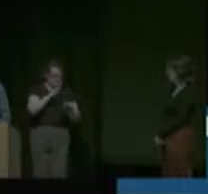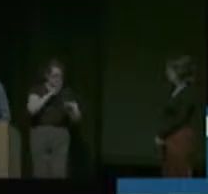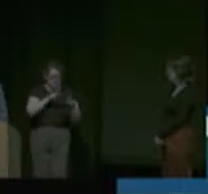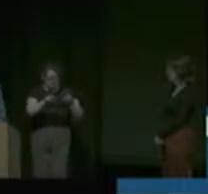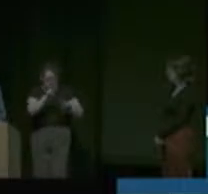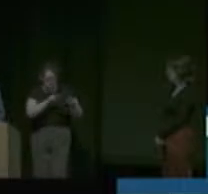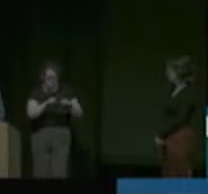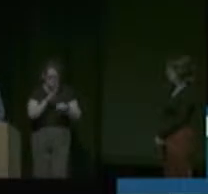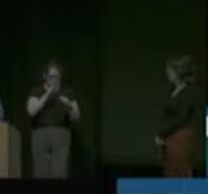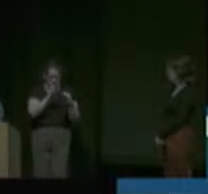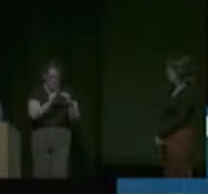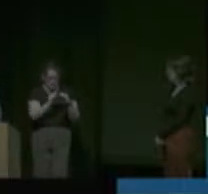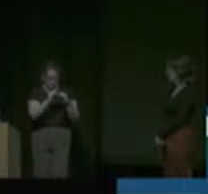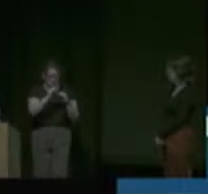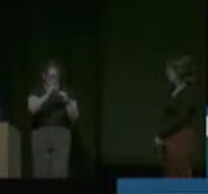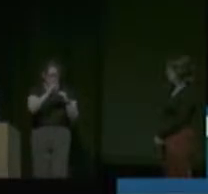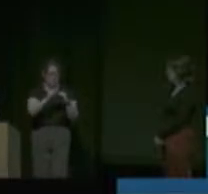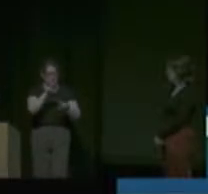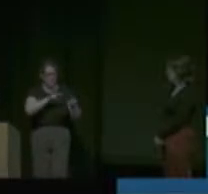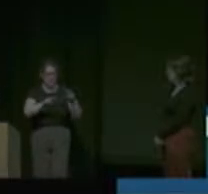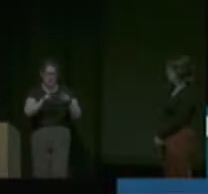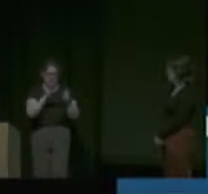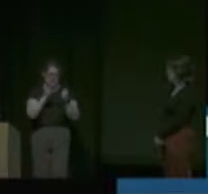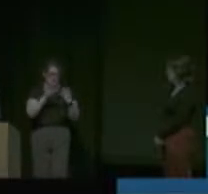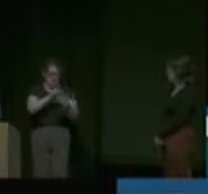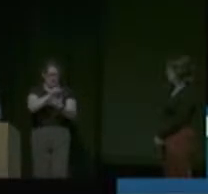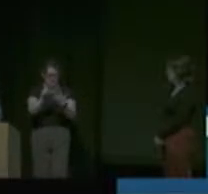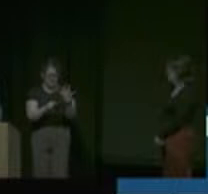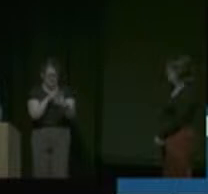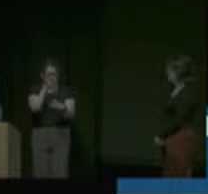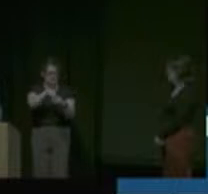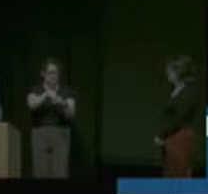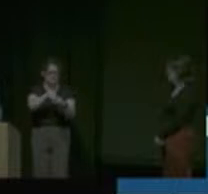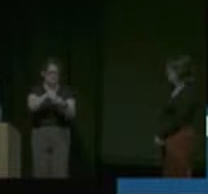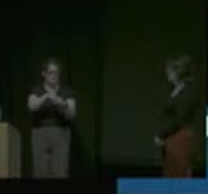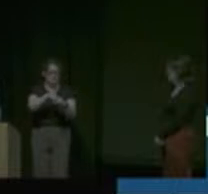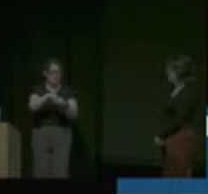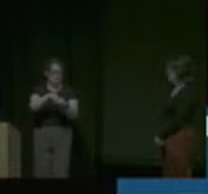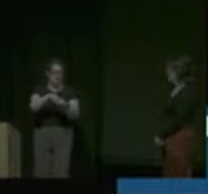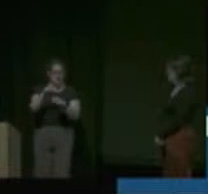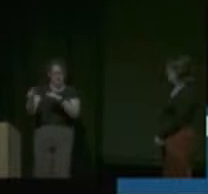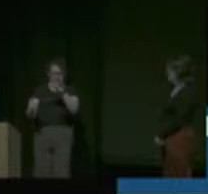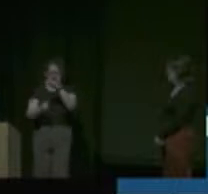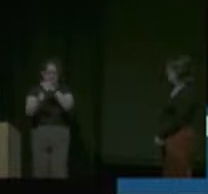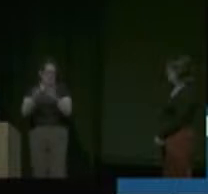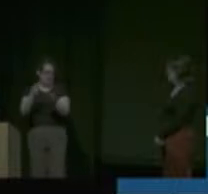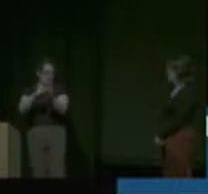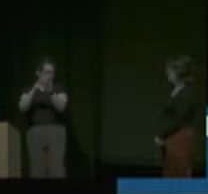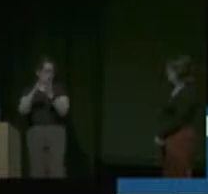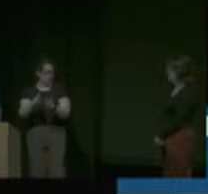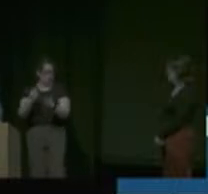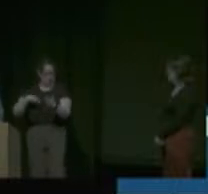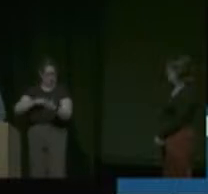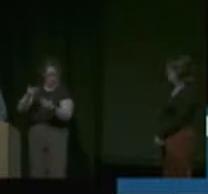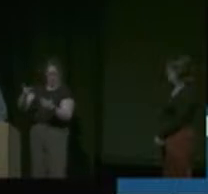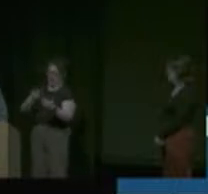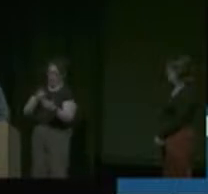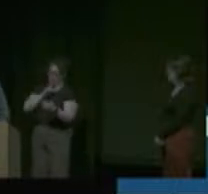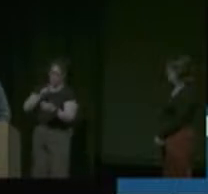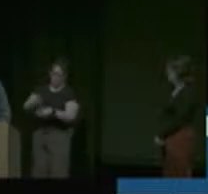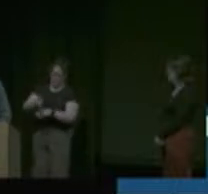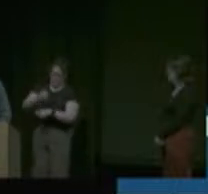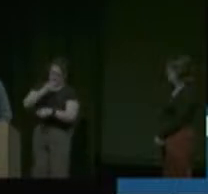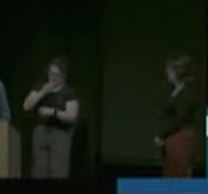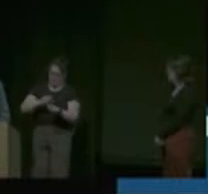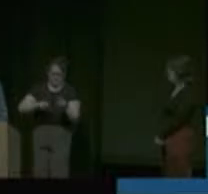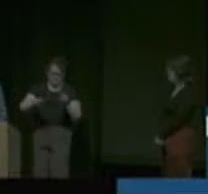water elevation monitoring. All of that is being done by a subcontractor we're hiring who is very good at all that